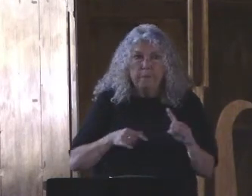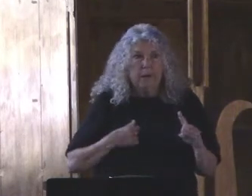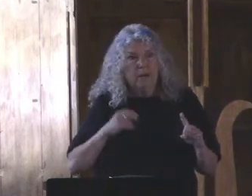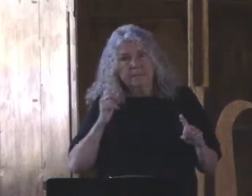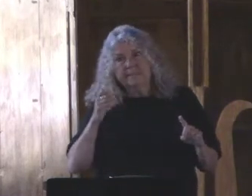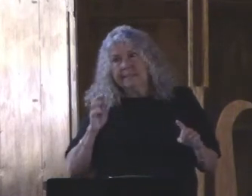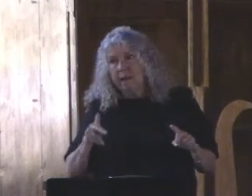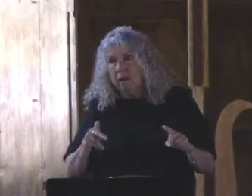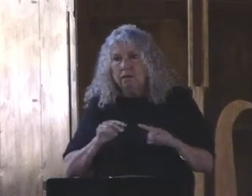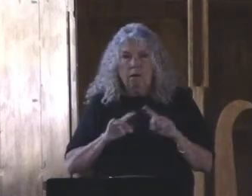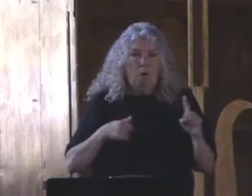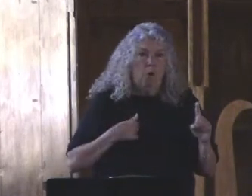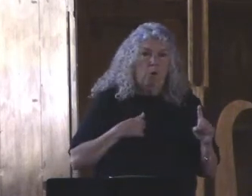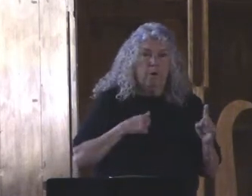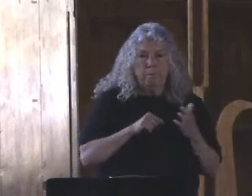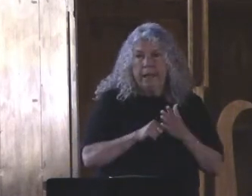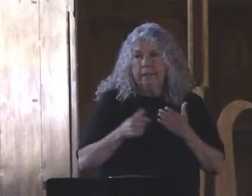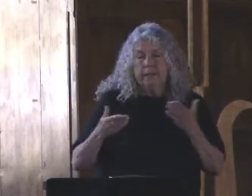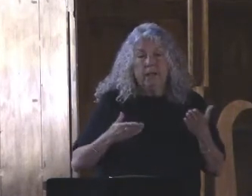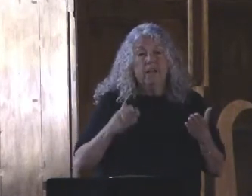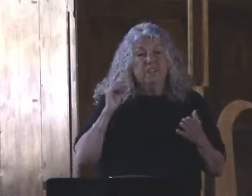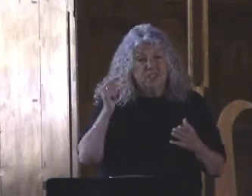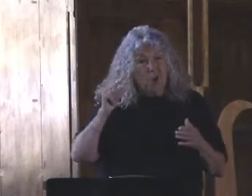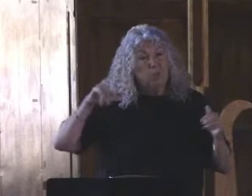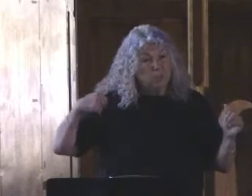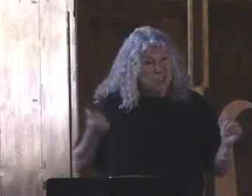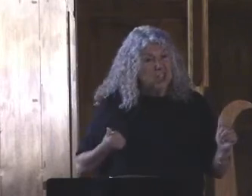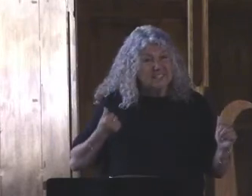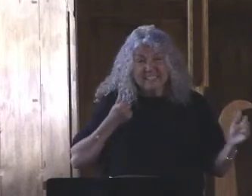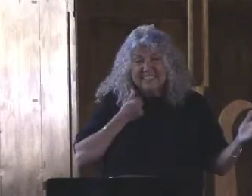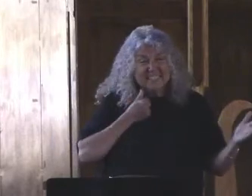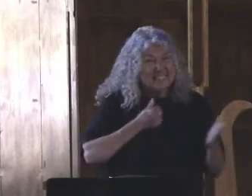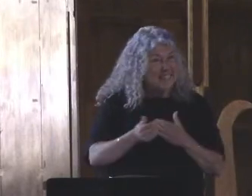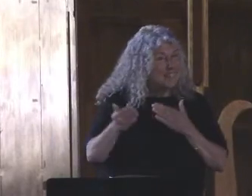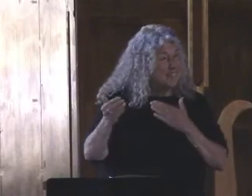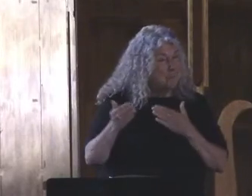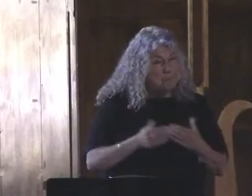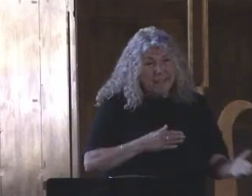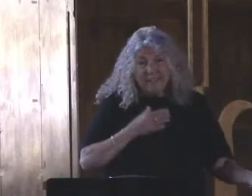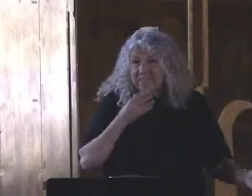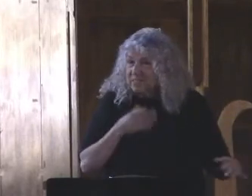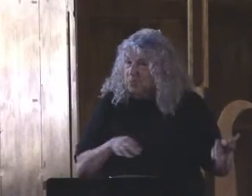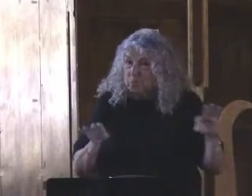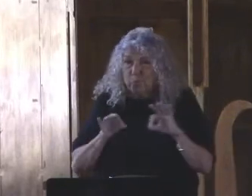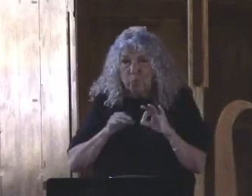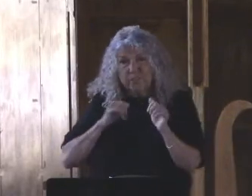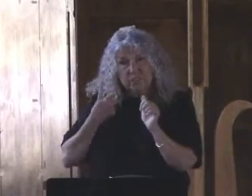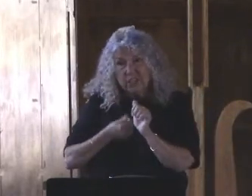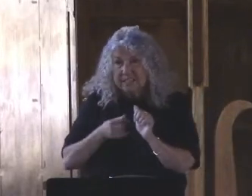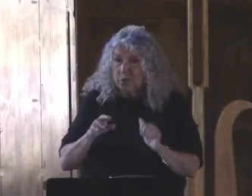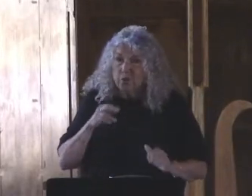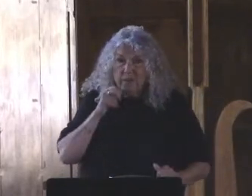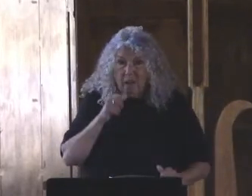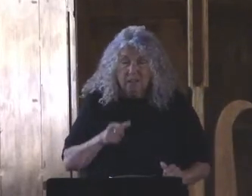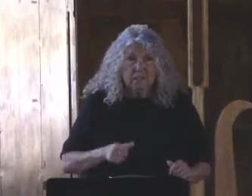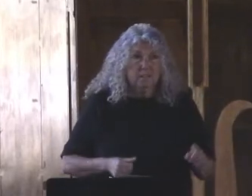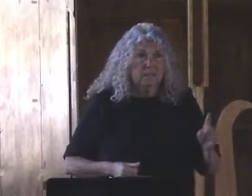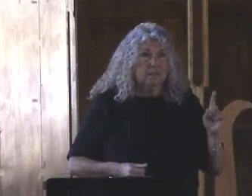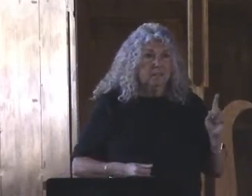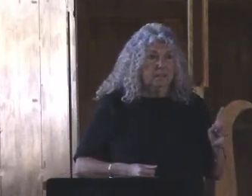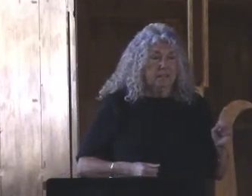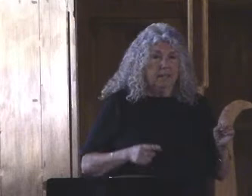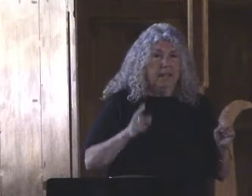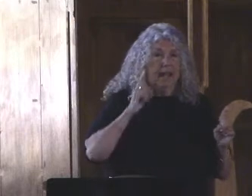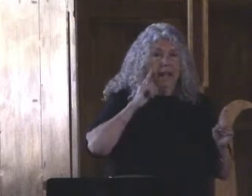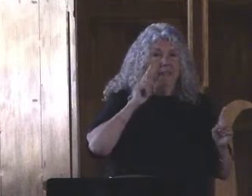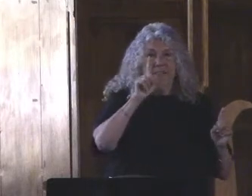a creature of any kind, a dog is going to chase it, regardless of whether it is worth chasing or not.